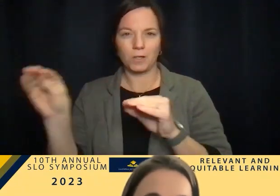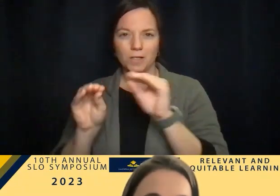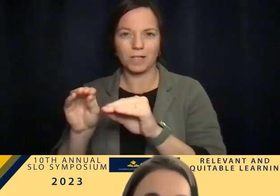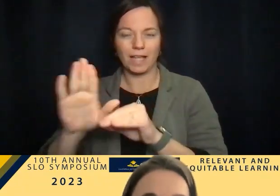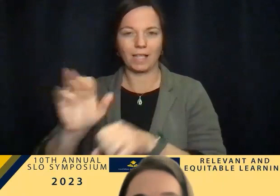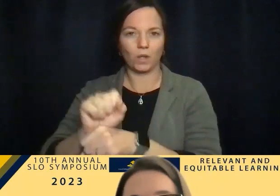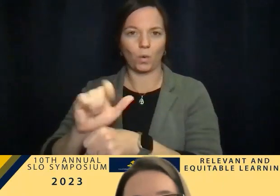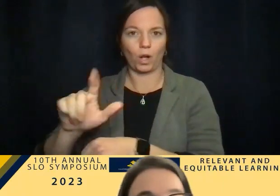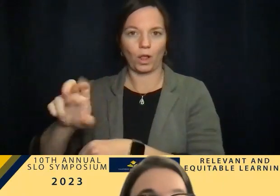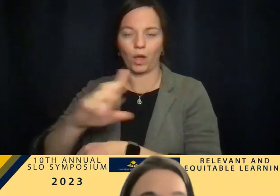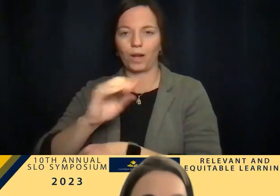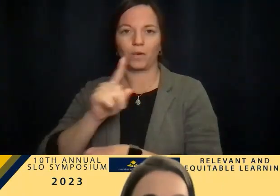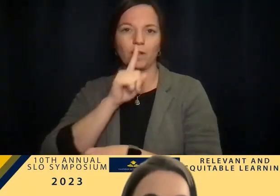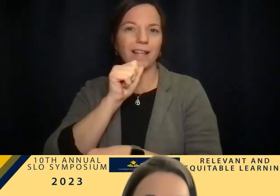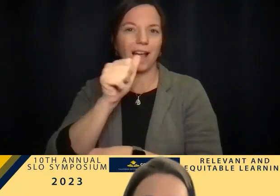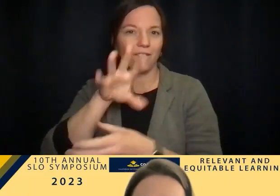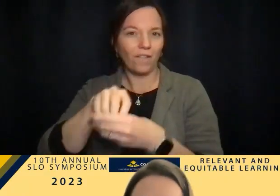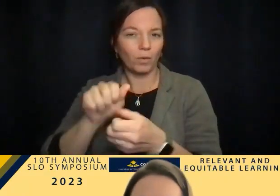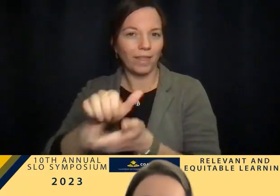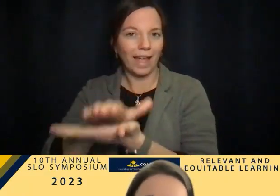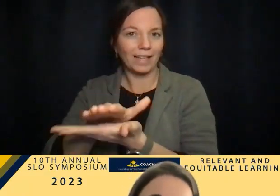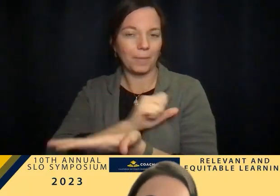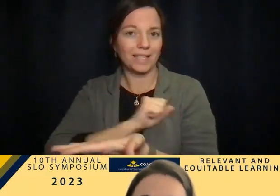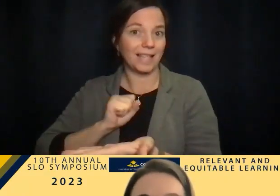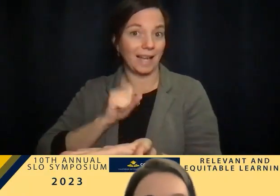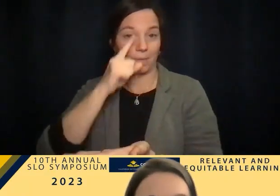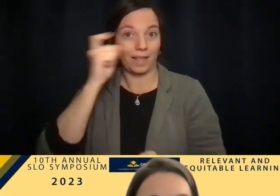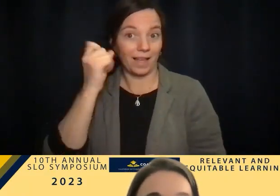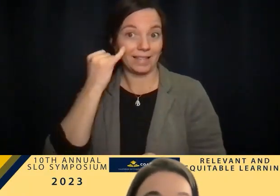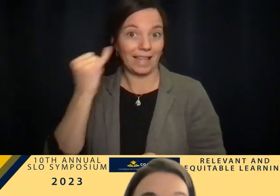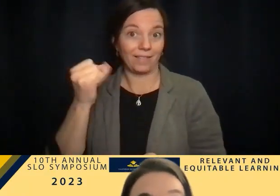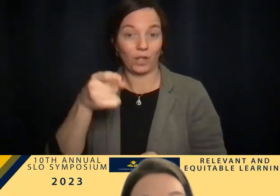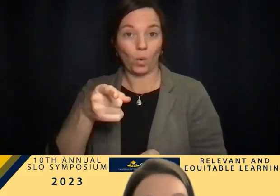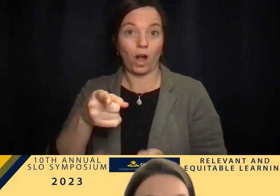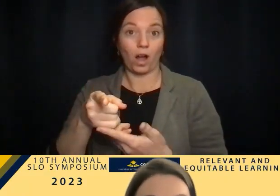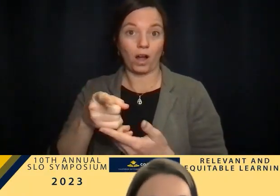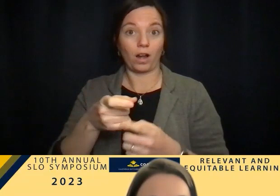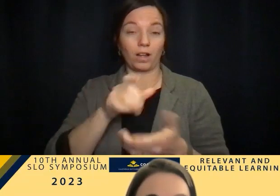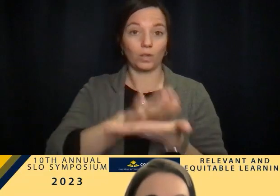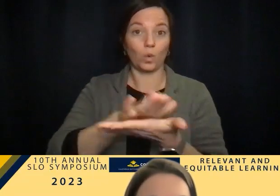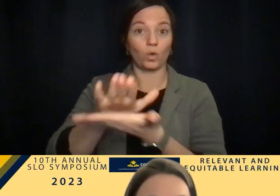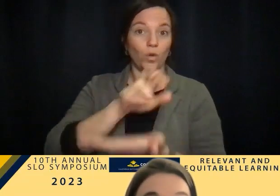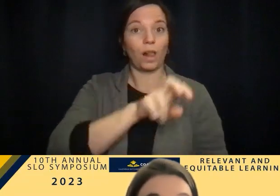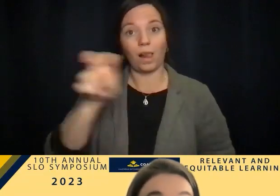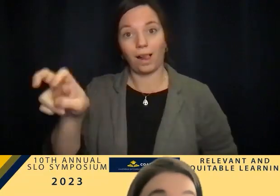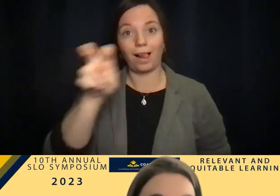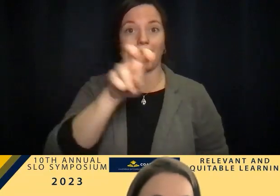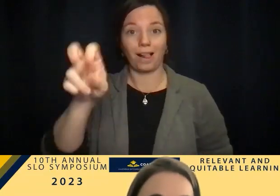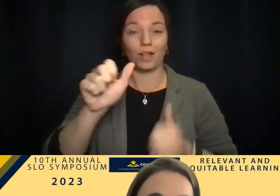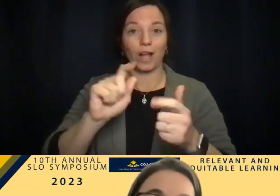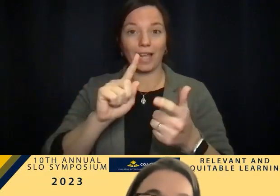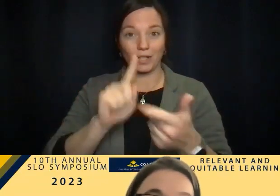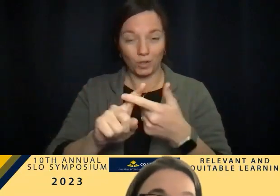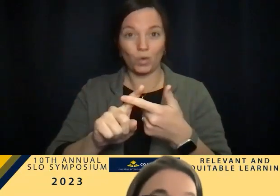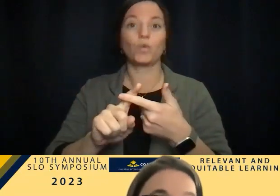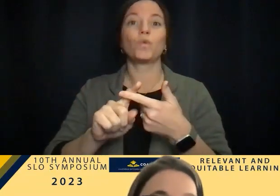workloads and wasn't really involved in Academic Senate, because when you are, you know, going from school to school and trying to just fit in your schedule,